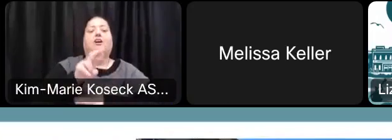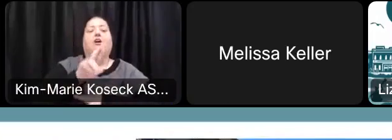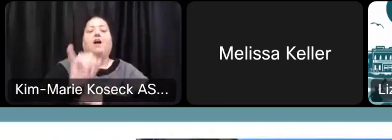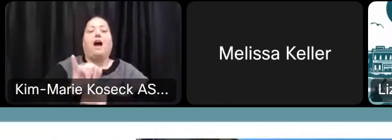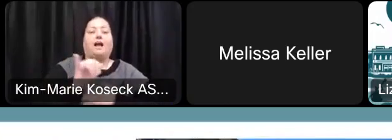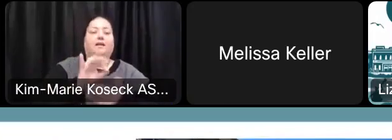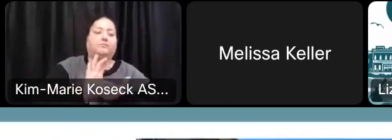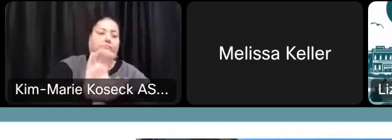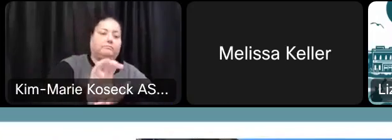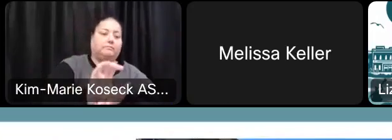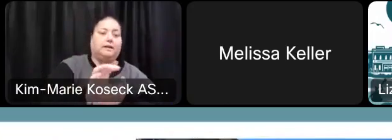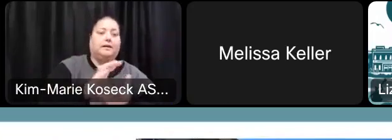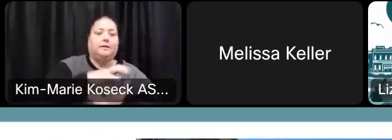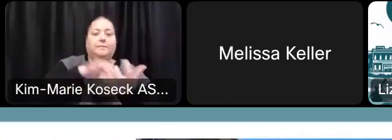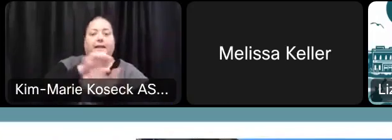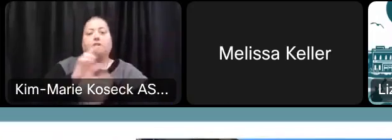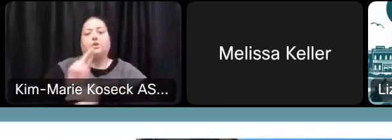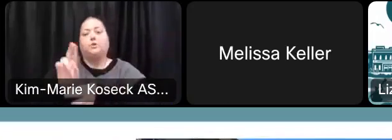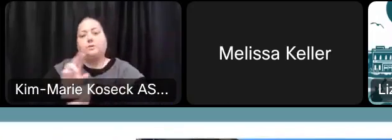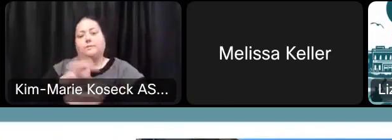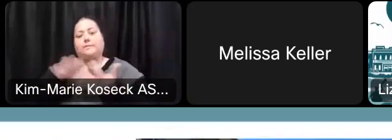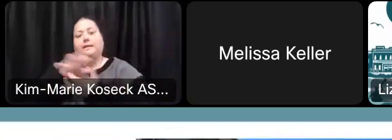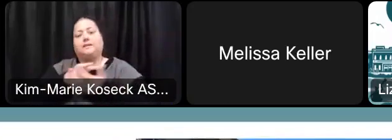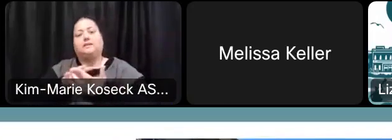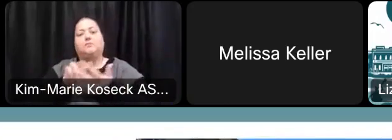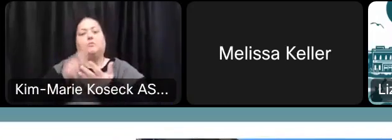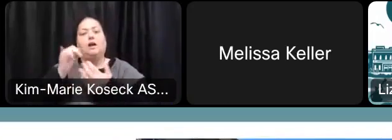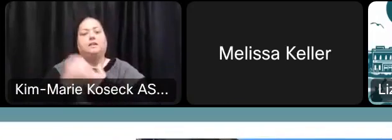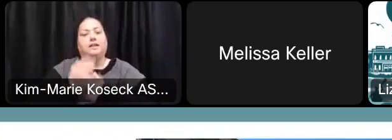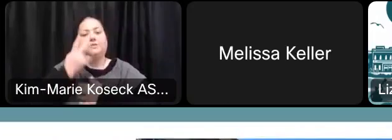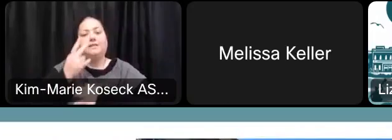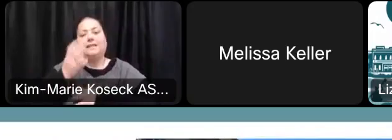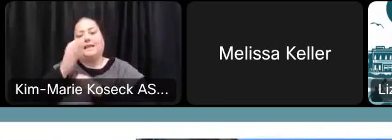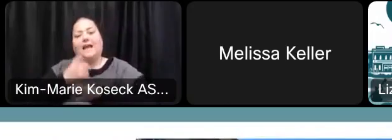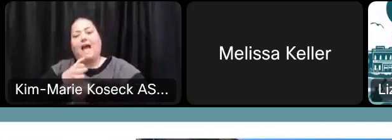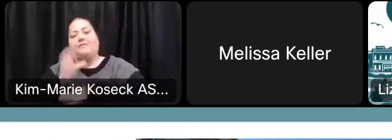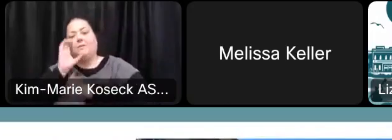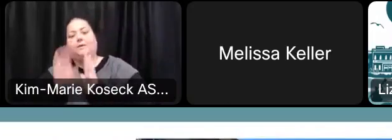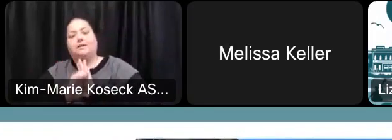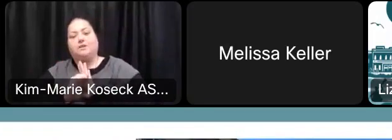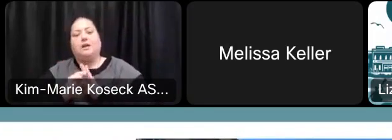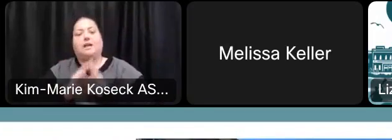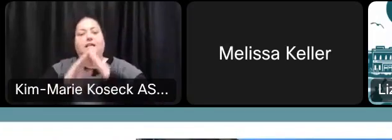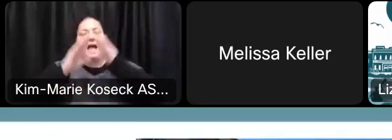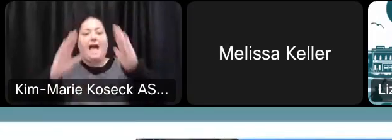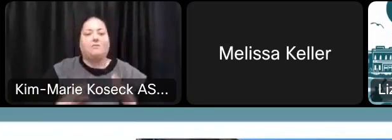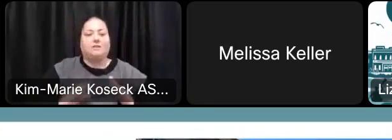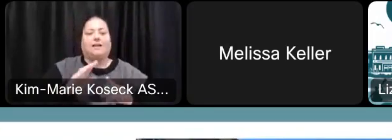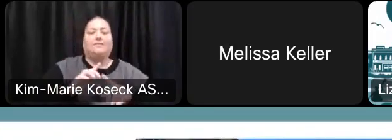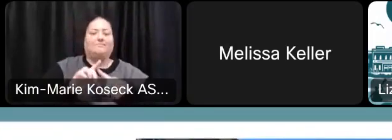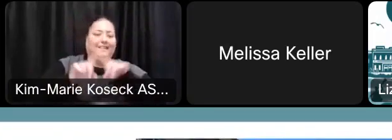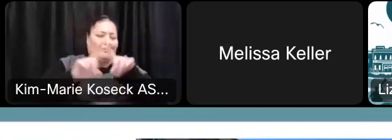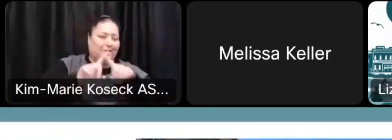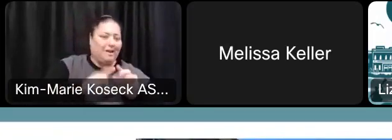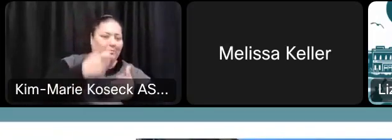it into a mixed use, mixed income project. You see the after pictures, creating housing at all price points and